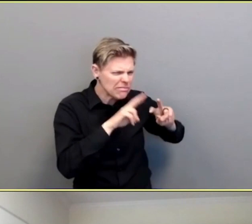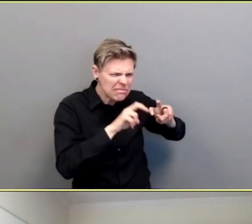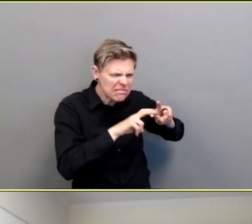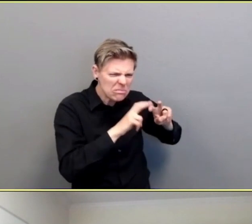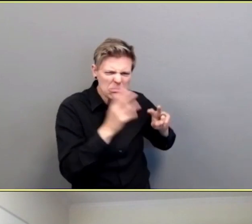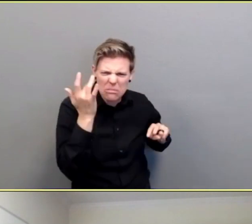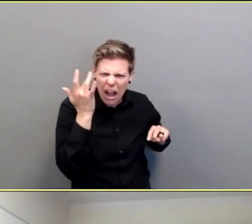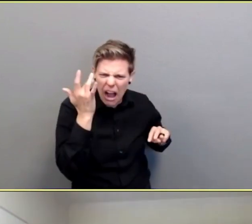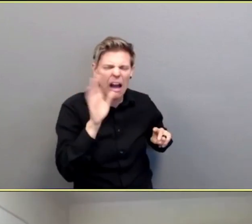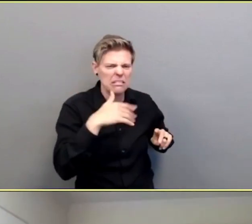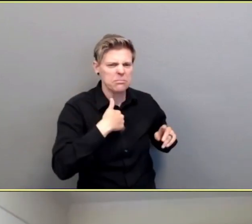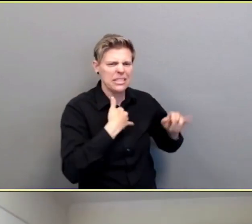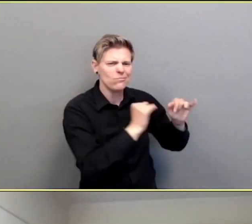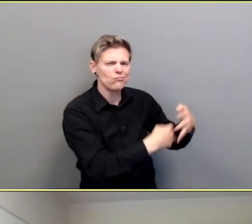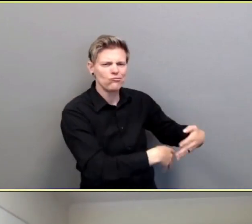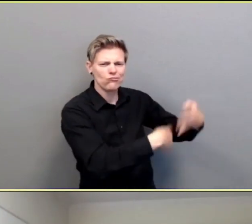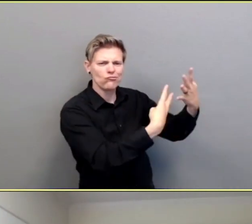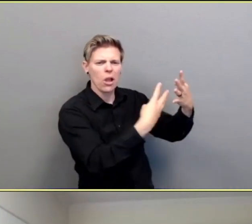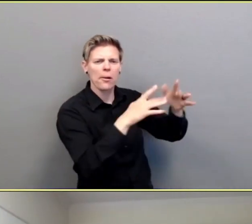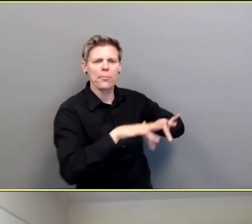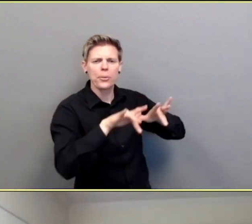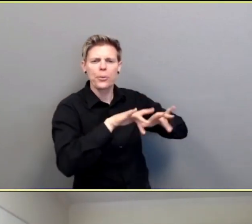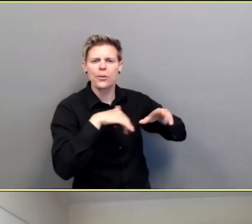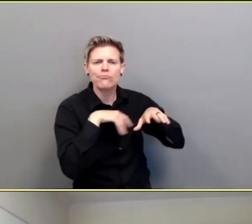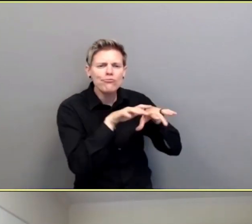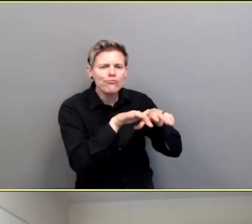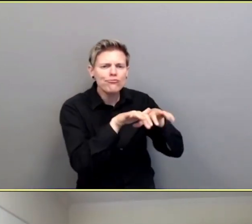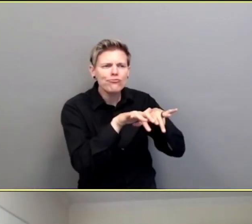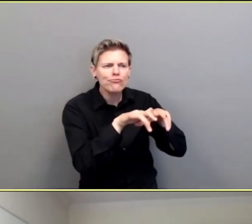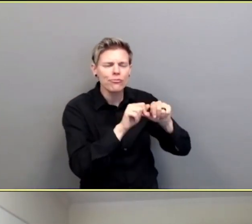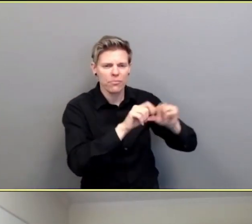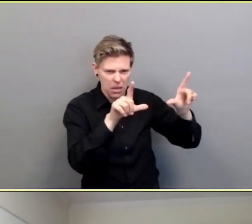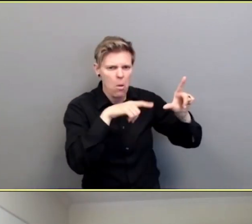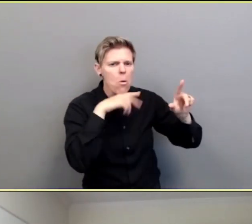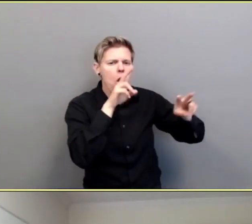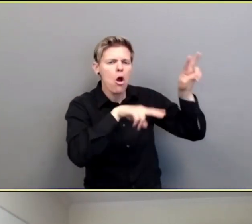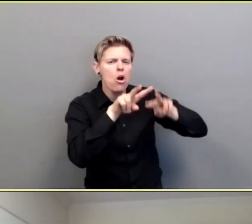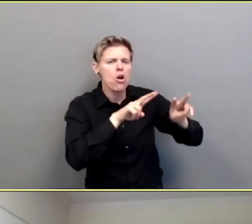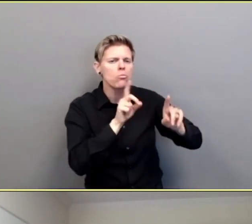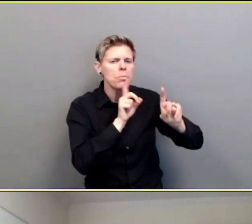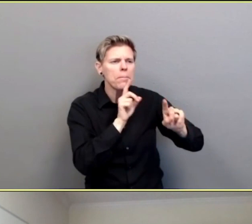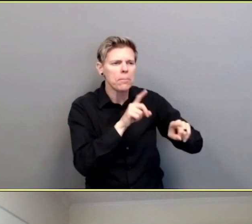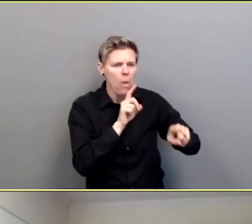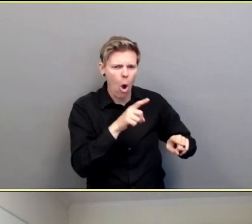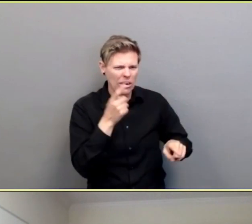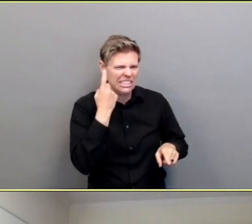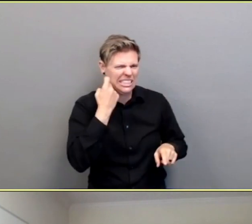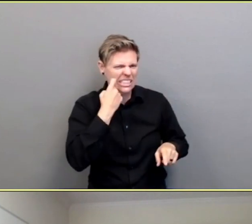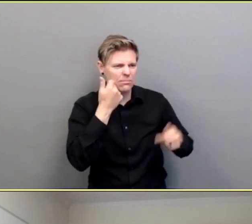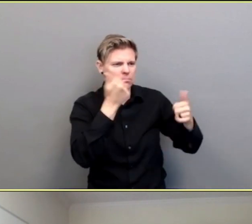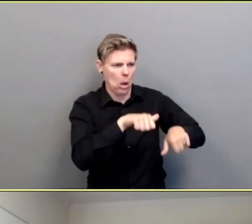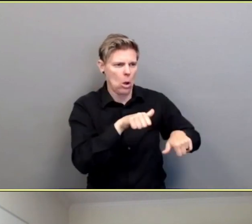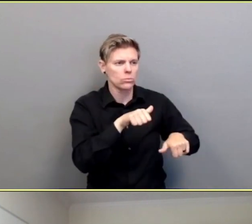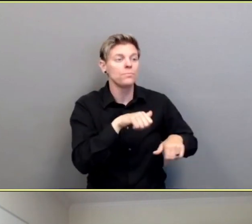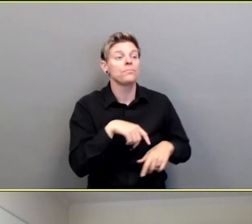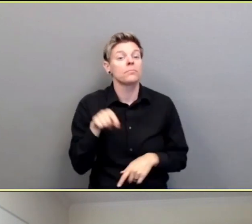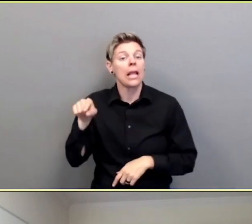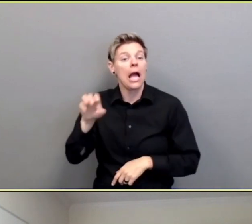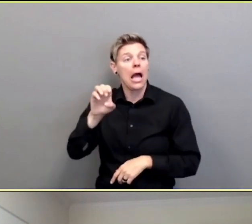transmission report, which was just posted a short time ago. And in general, Eddy County still